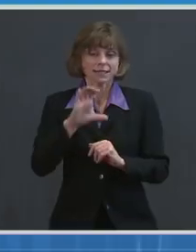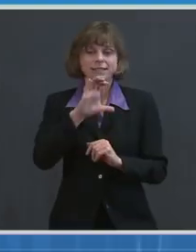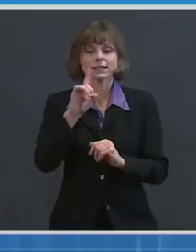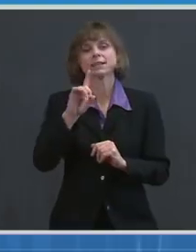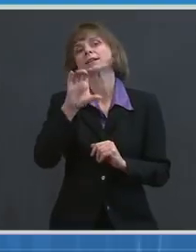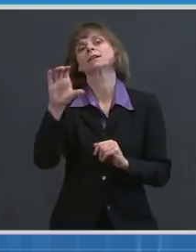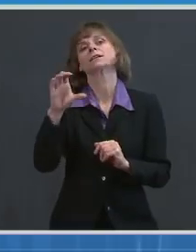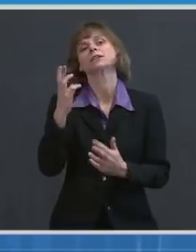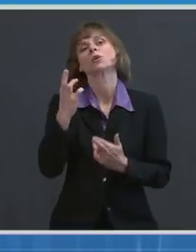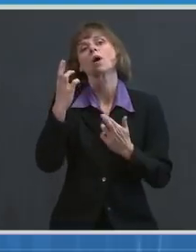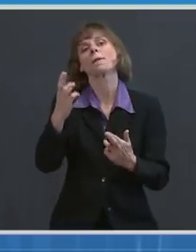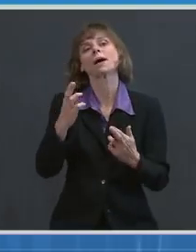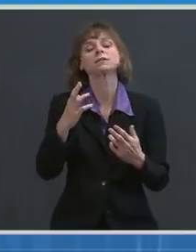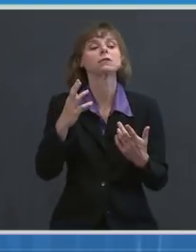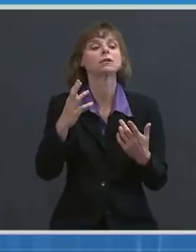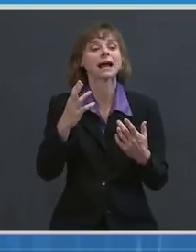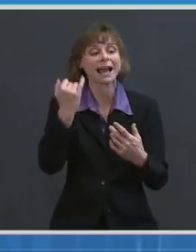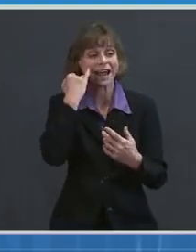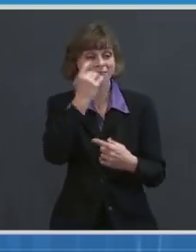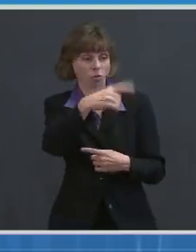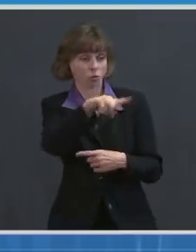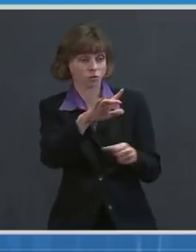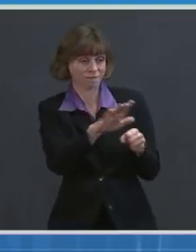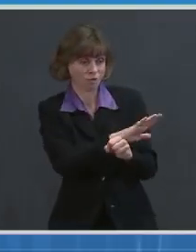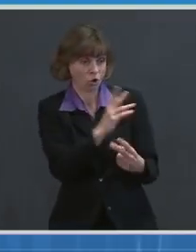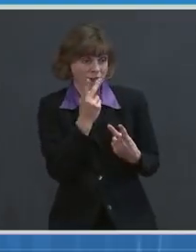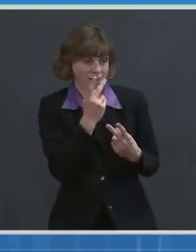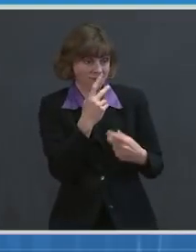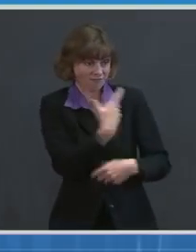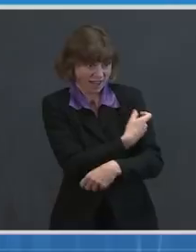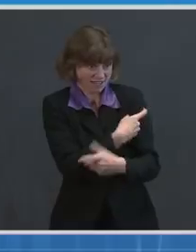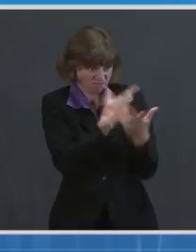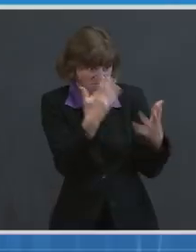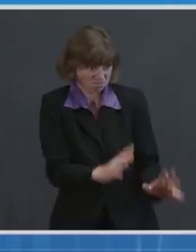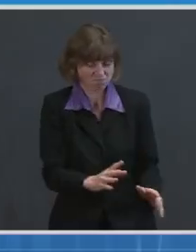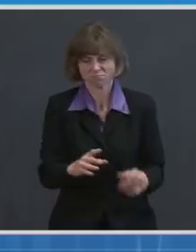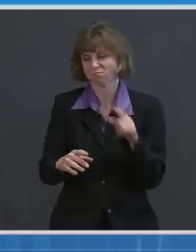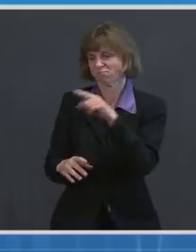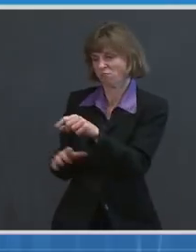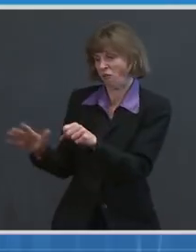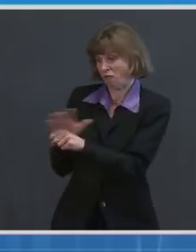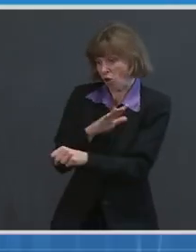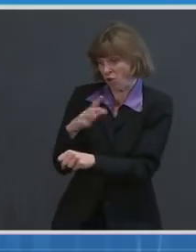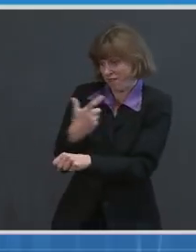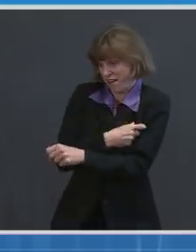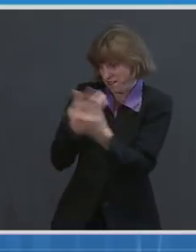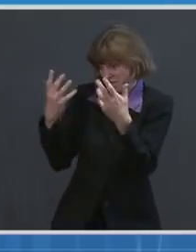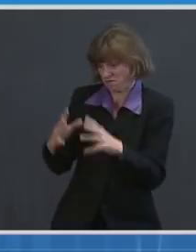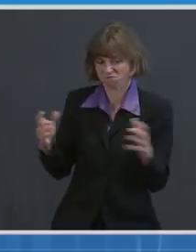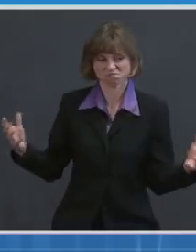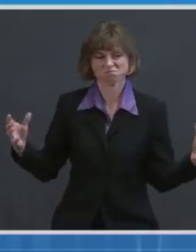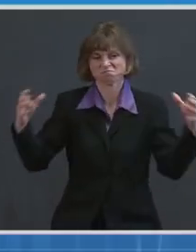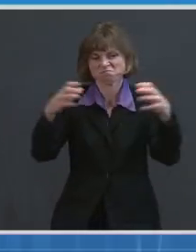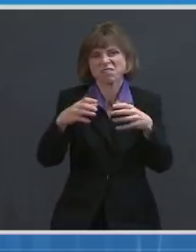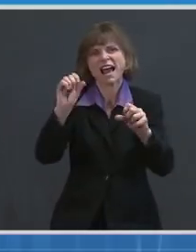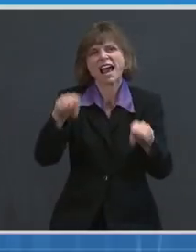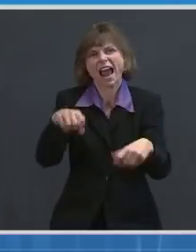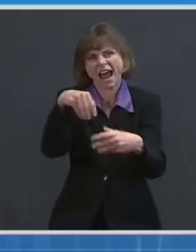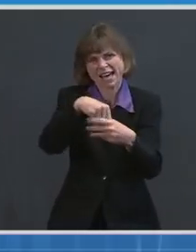visit with other fully vaccinated people in small gatherings indoors without wearing masks or physical